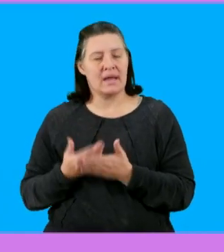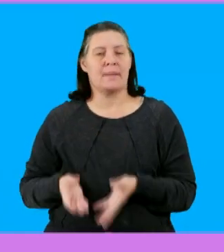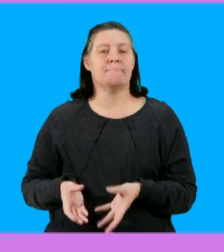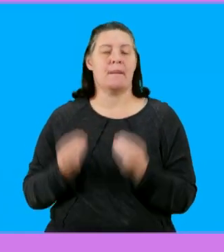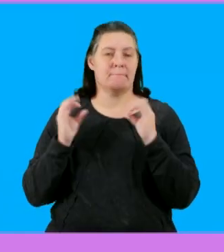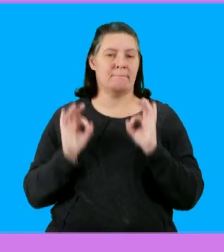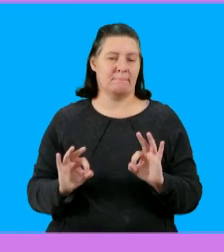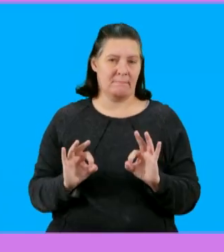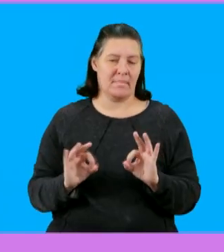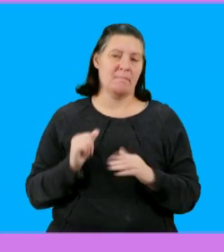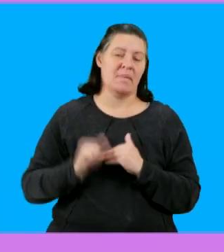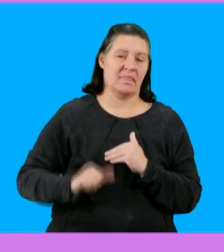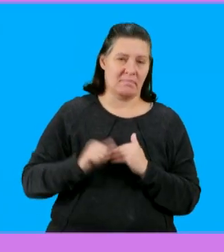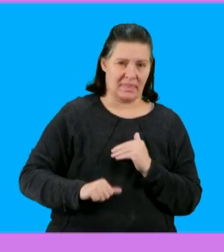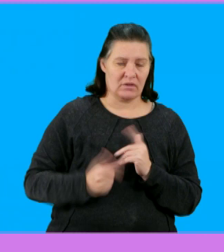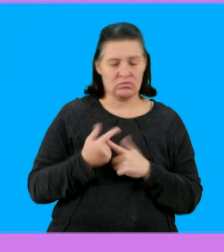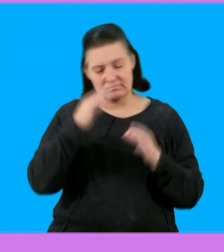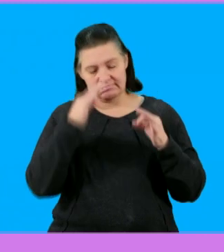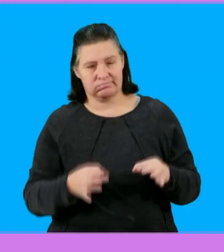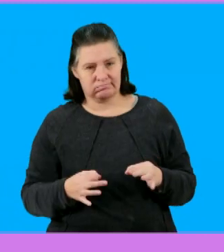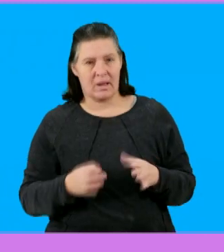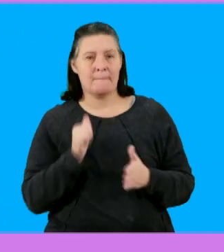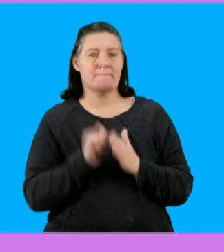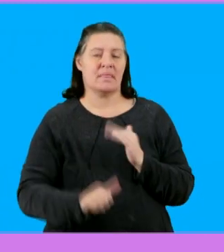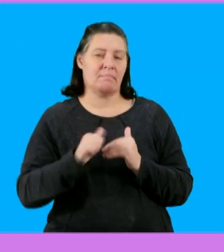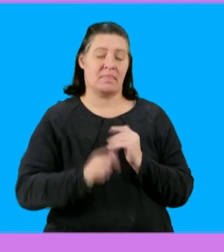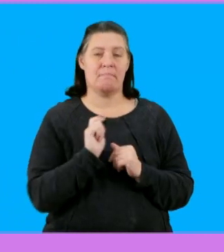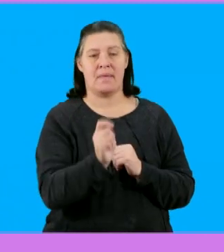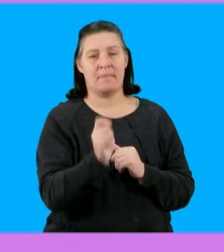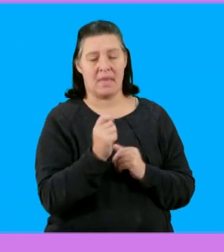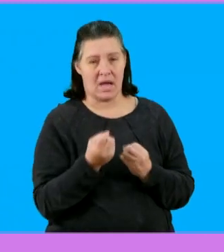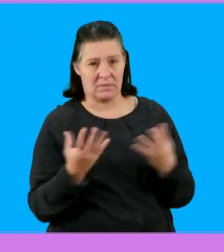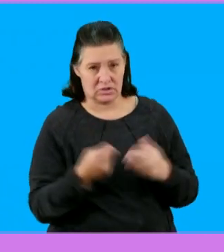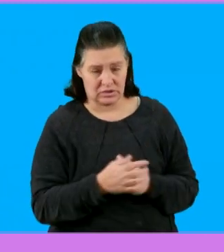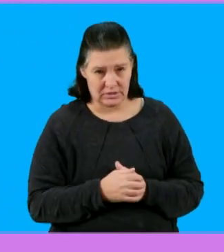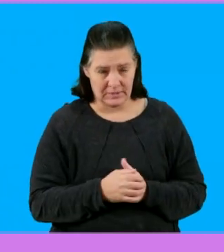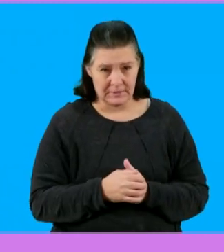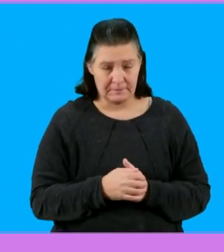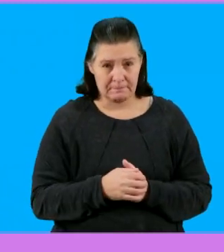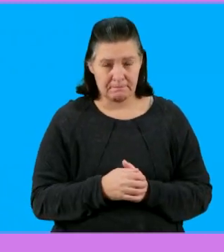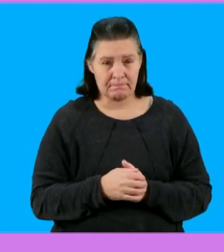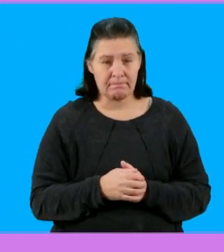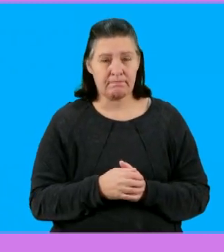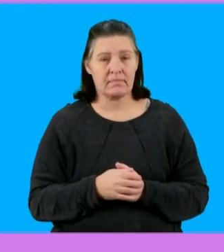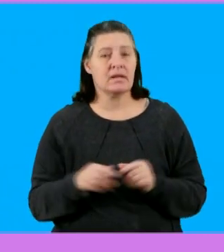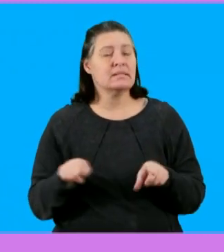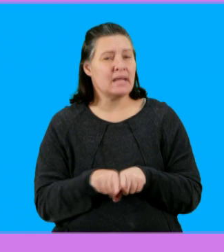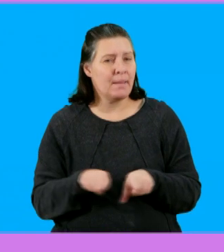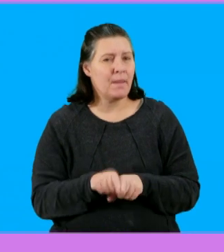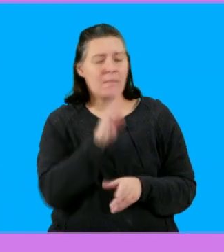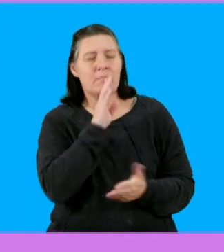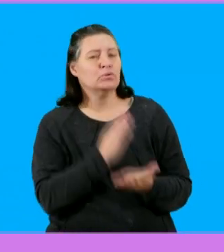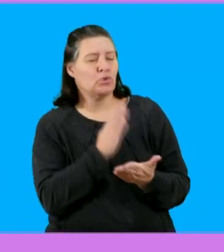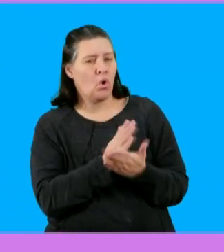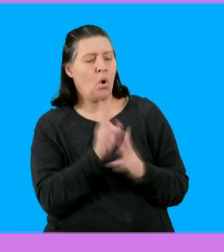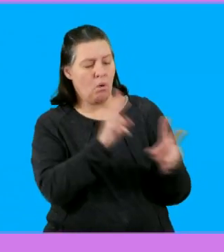to the correct amount of months to determine the monthly installment. Okay. Also, always make